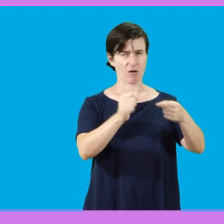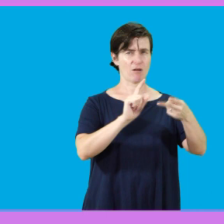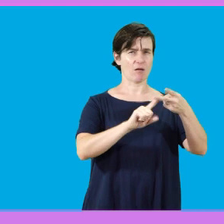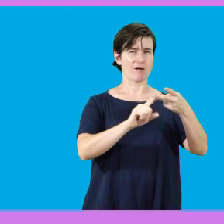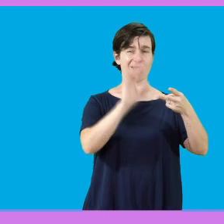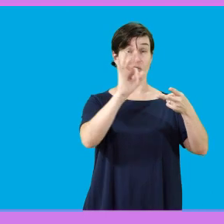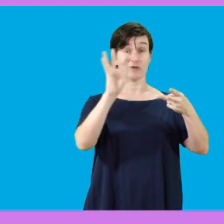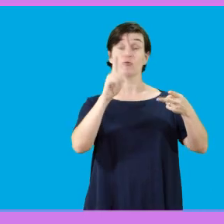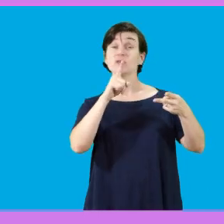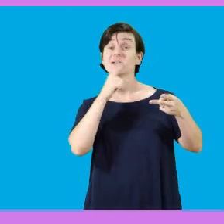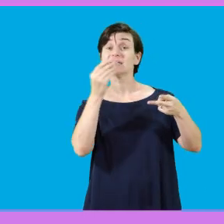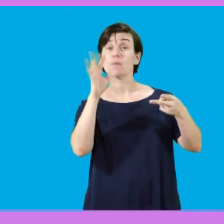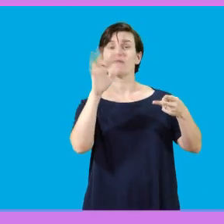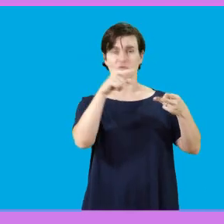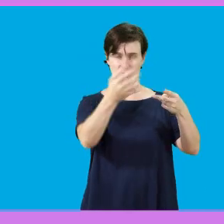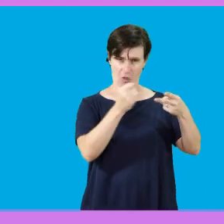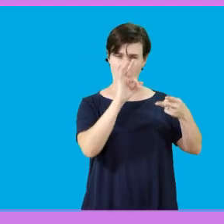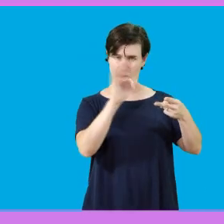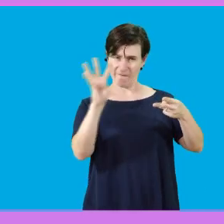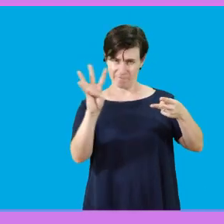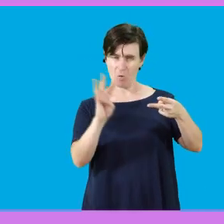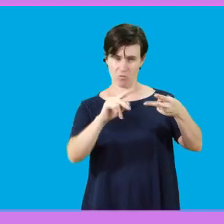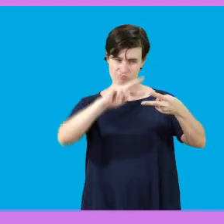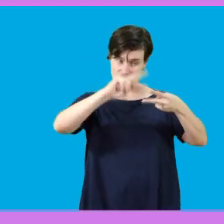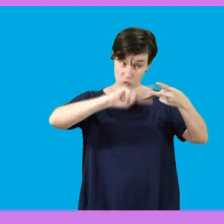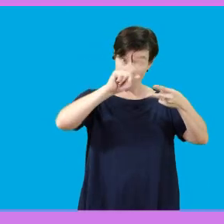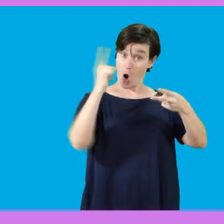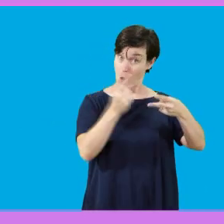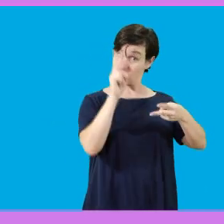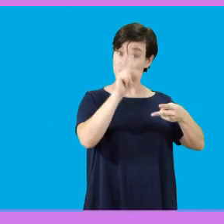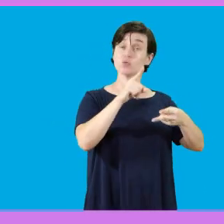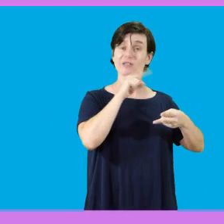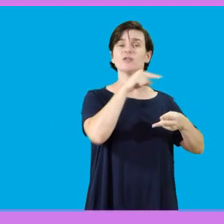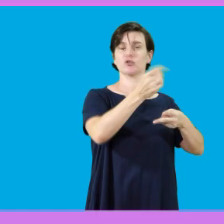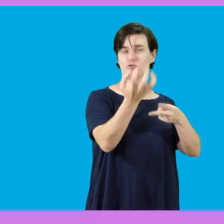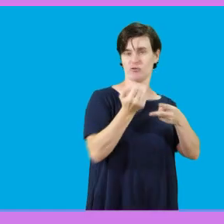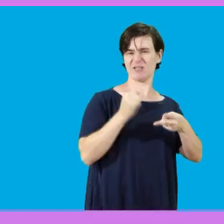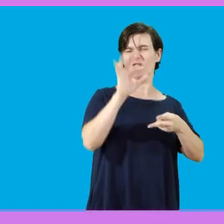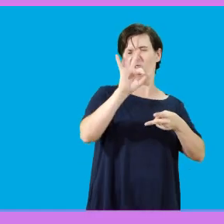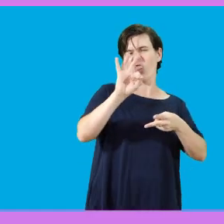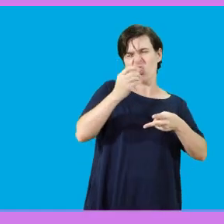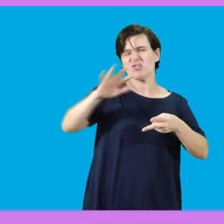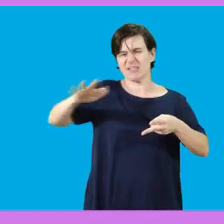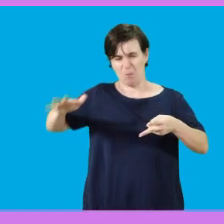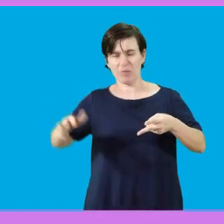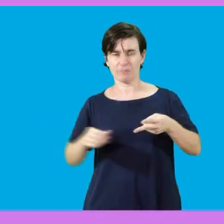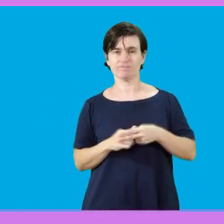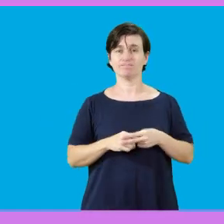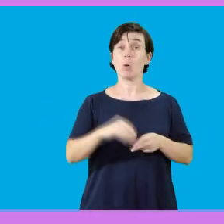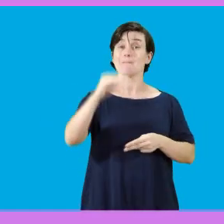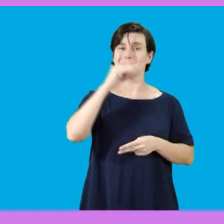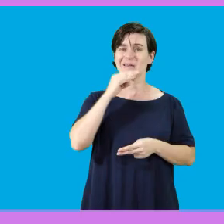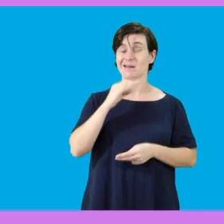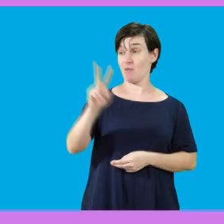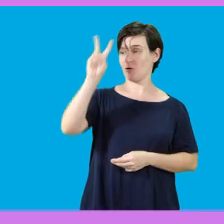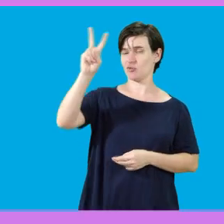and then she got a 34 with test number 5. So these are the only 30s that she got in this test. So it means it's actually 2.